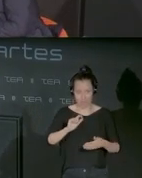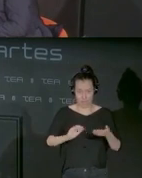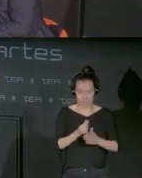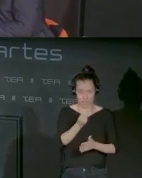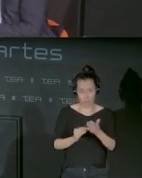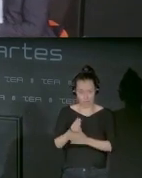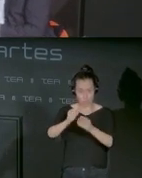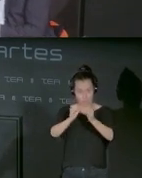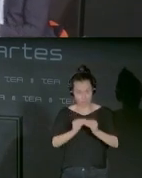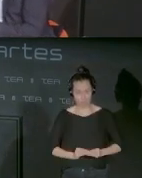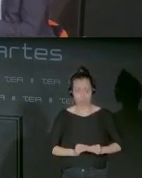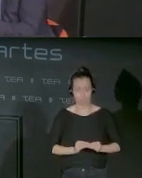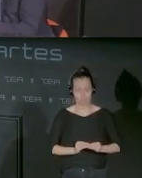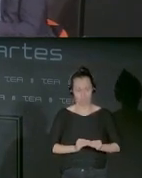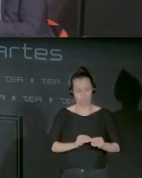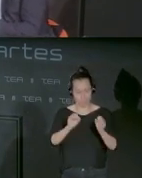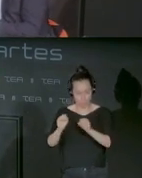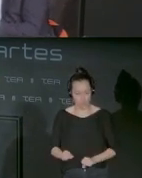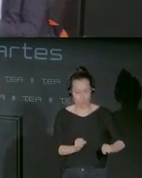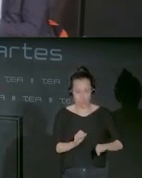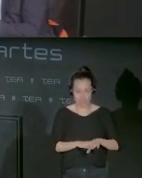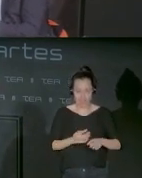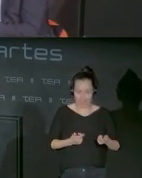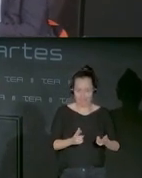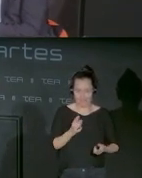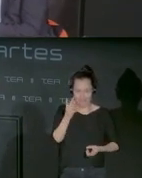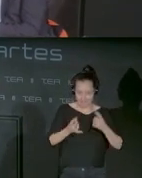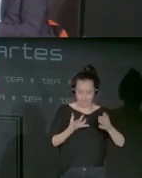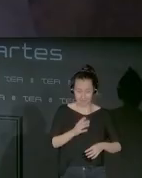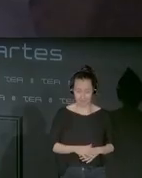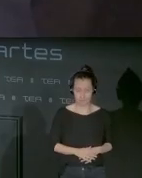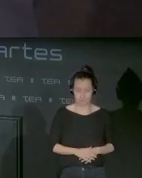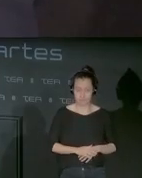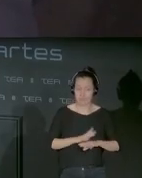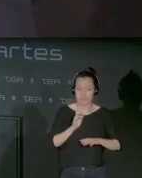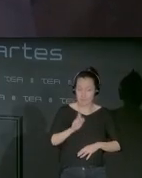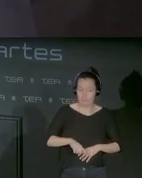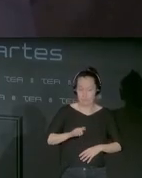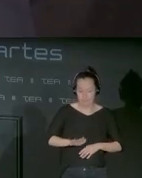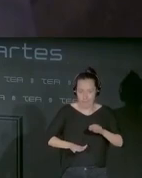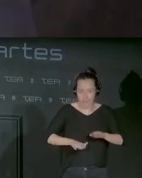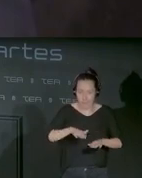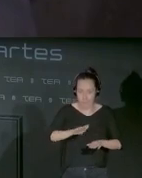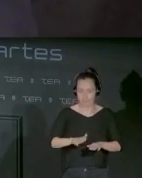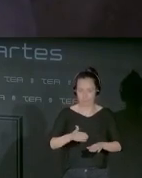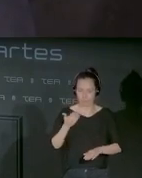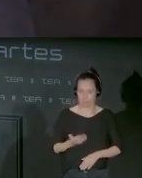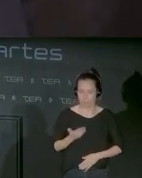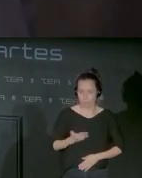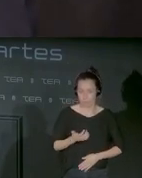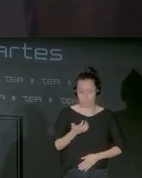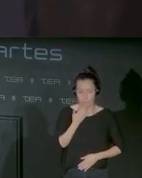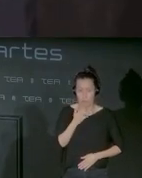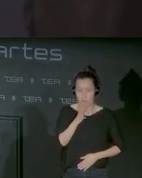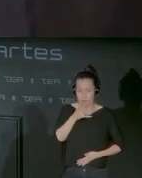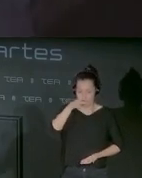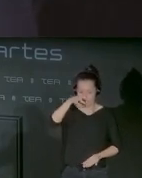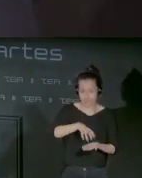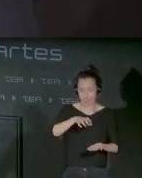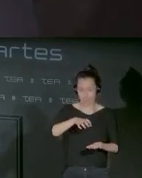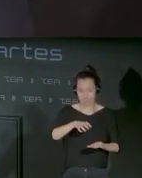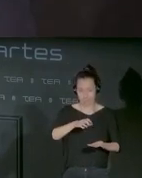Small steps are also very useful. Now with the Spanish Audiovisual Hub, it's just a platform, it's just a website. When they have everything in a